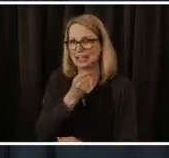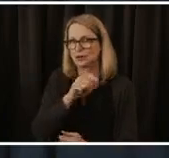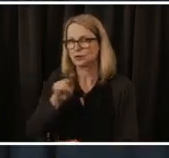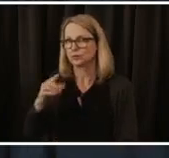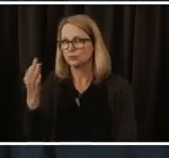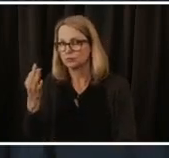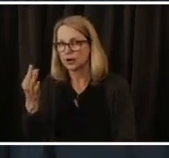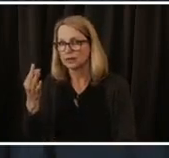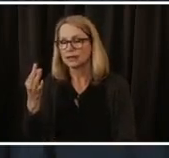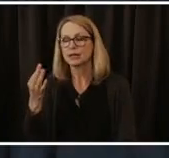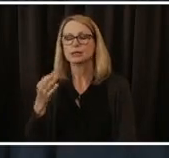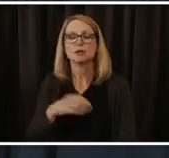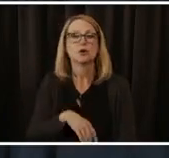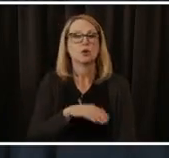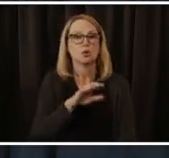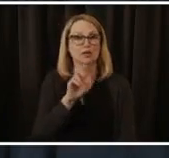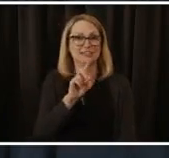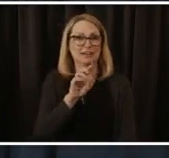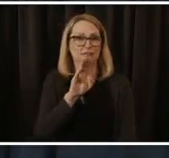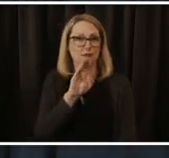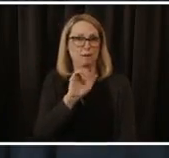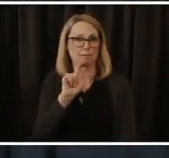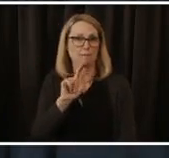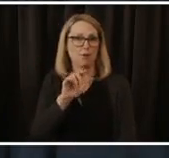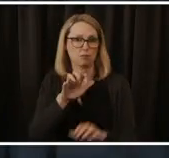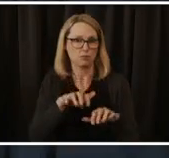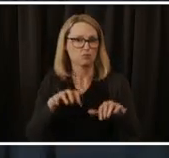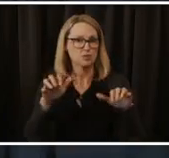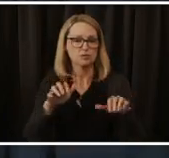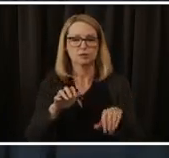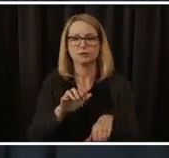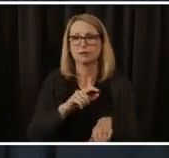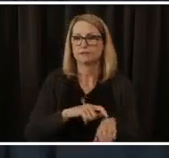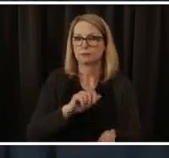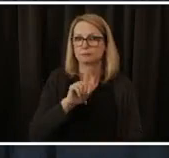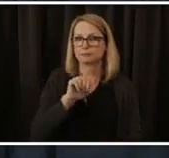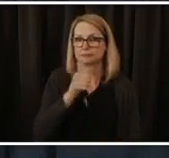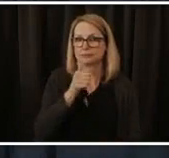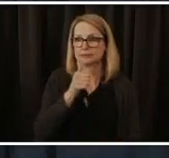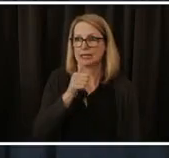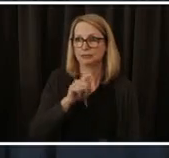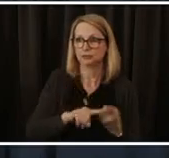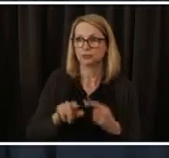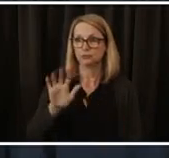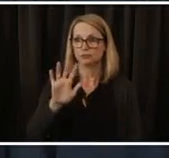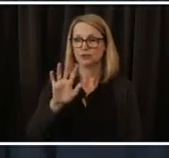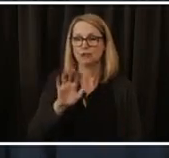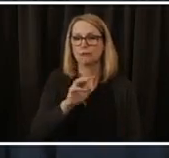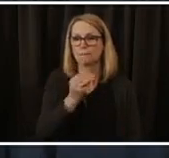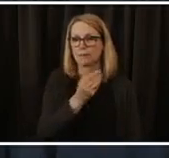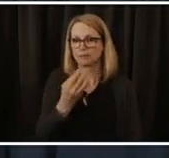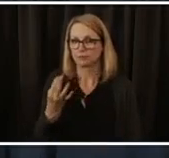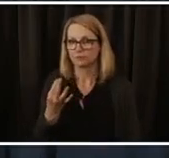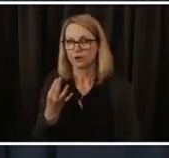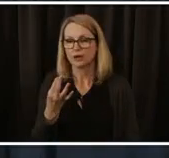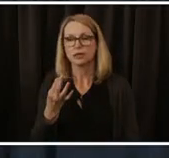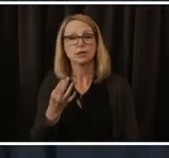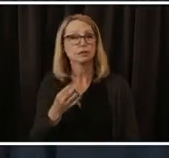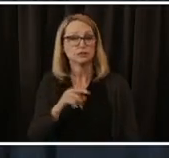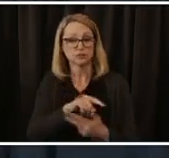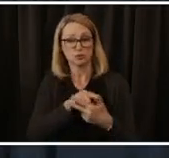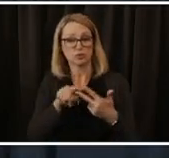Denver Ball Arena, 9 a.m. to 5 p.m. Monday through Friday. Those are available for